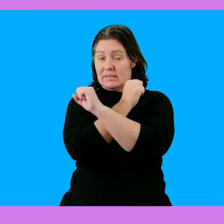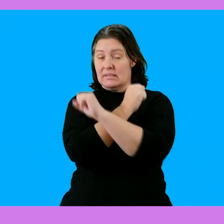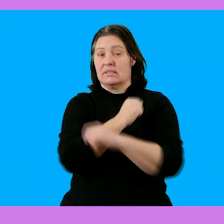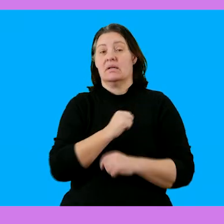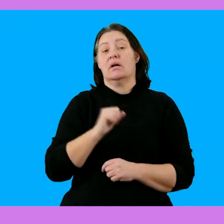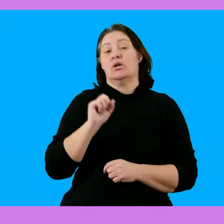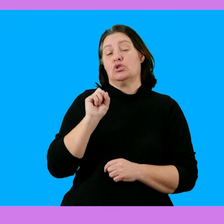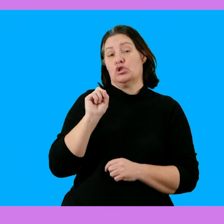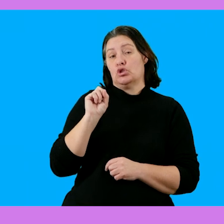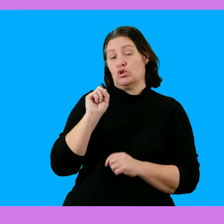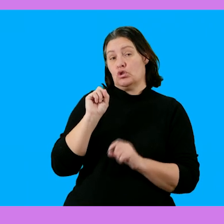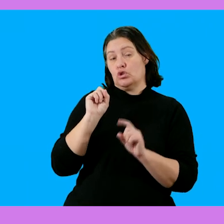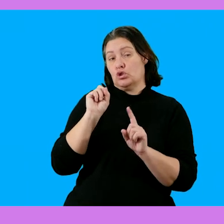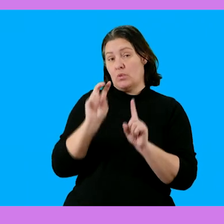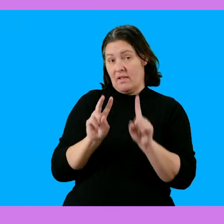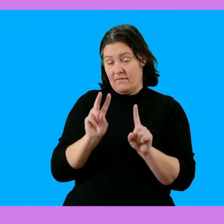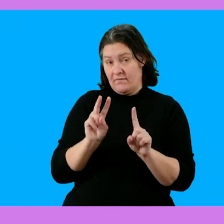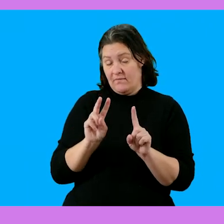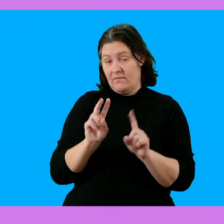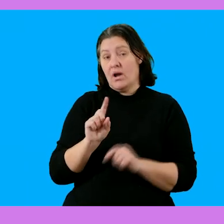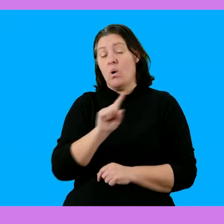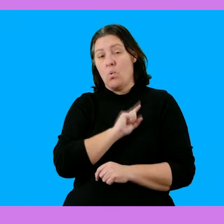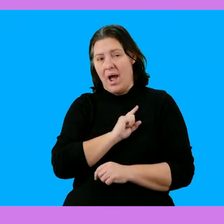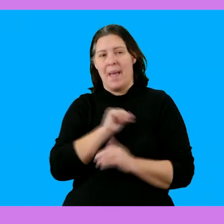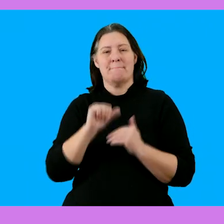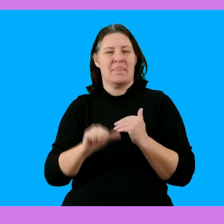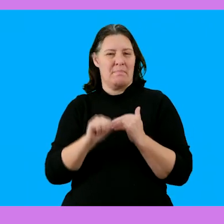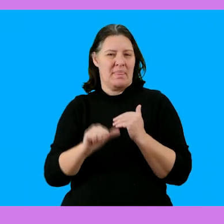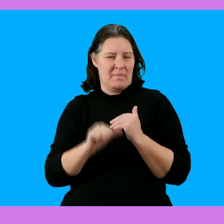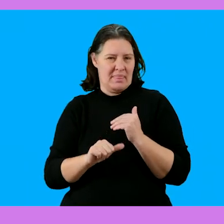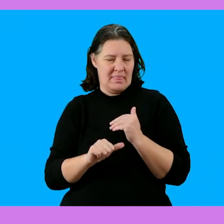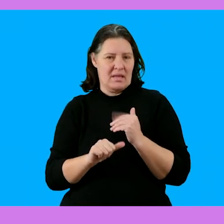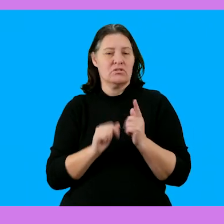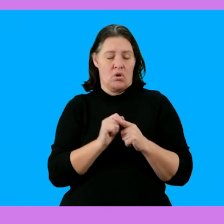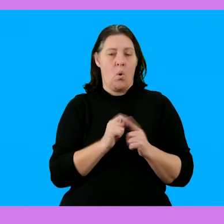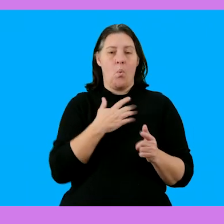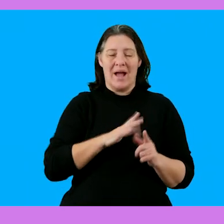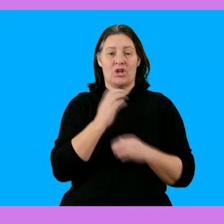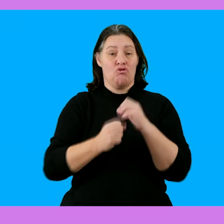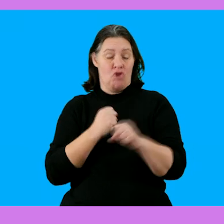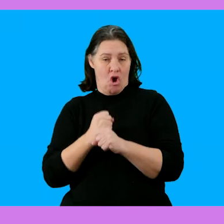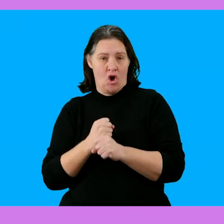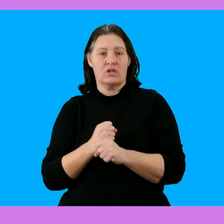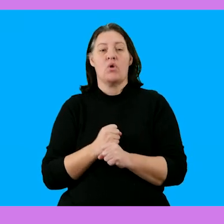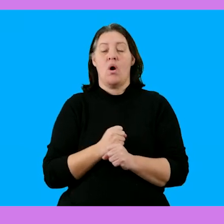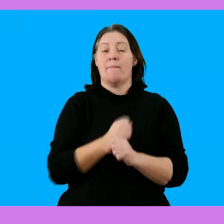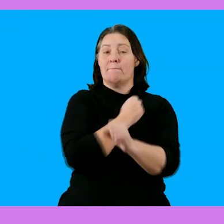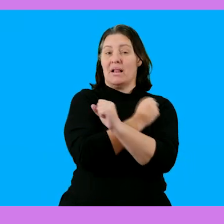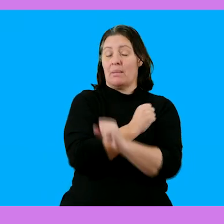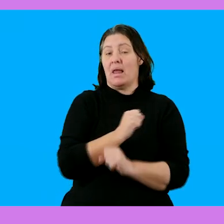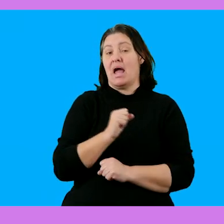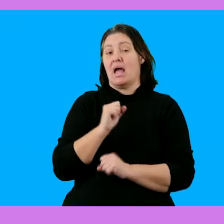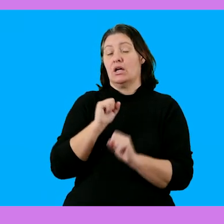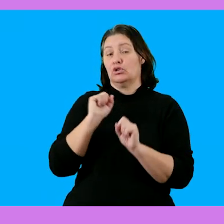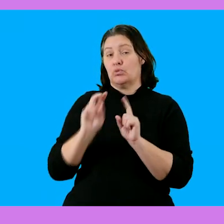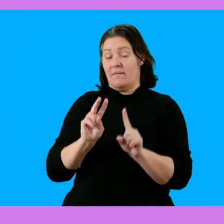multiply by 12. Remember, since we are working with monthly values, right? So 15,300 multiplied by